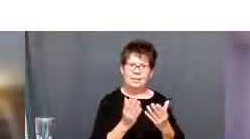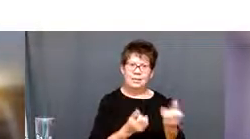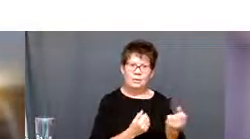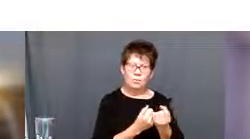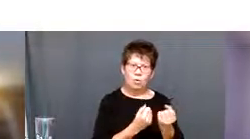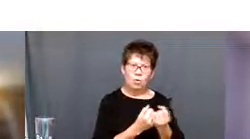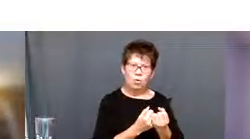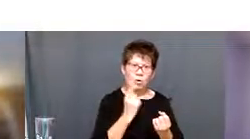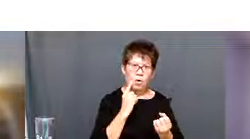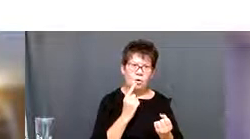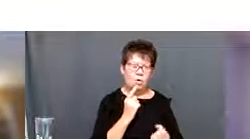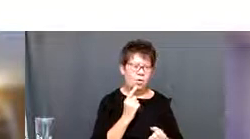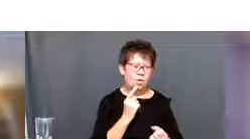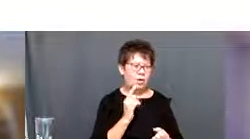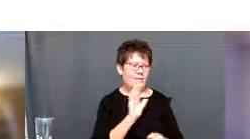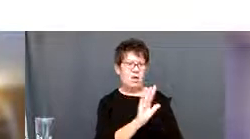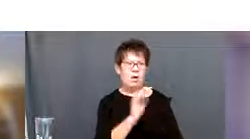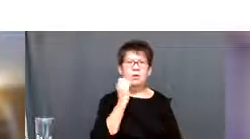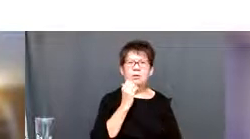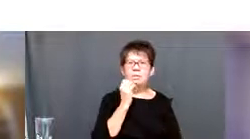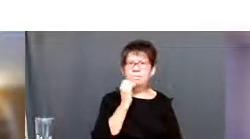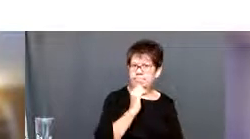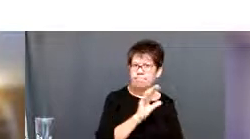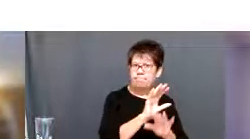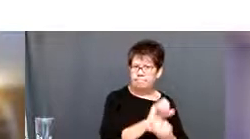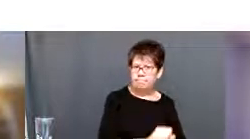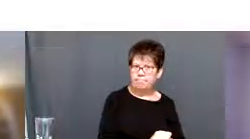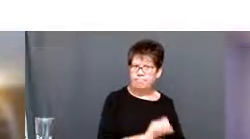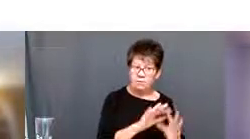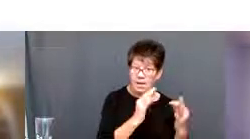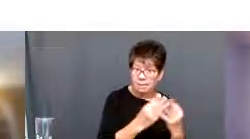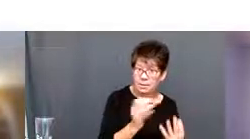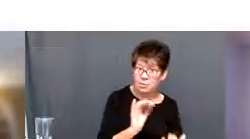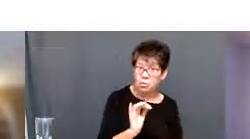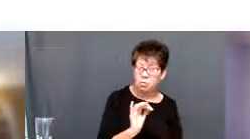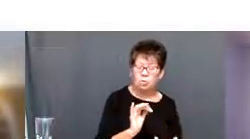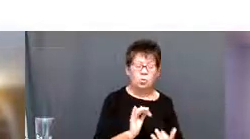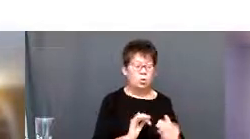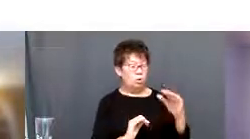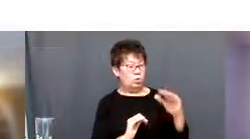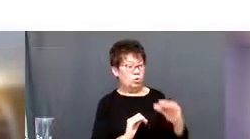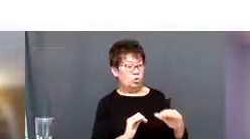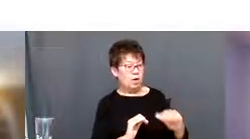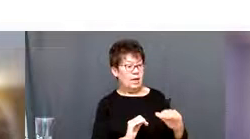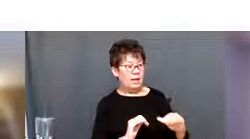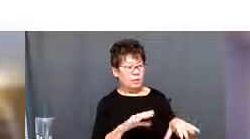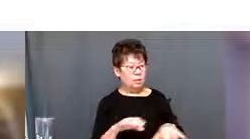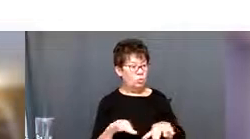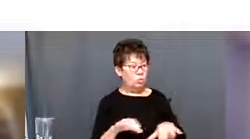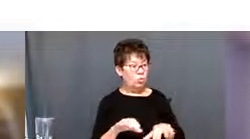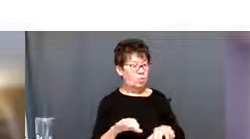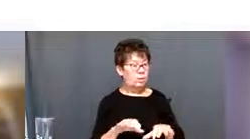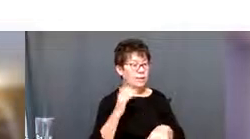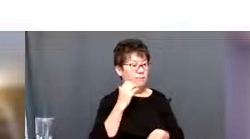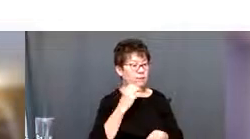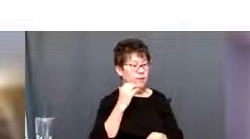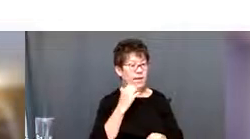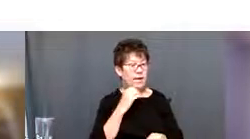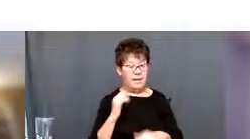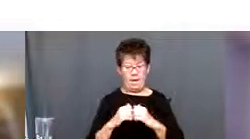the daily routines of a child's family. So as that child is doing the things they do during the day, how are